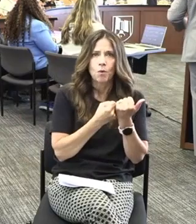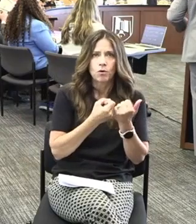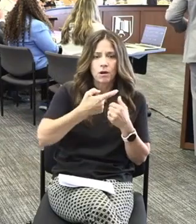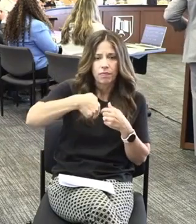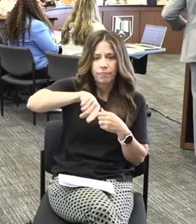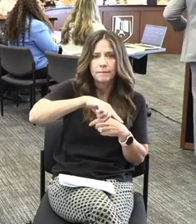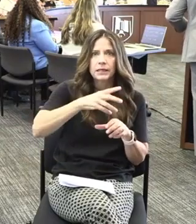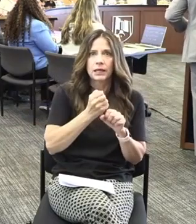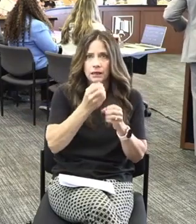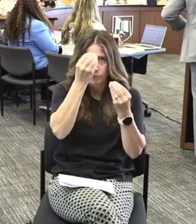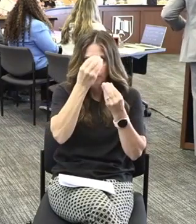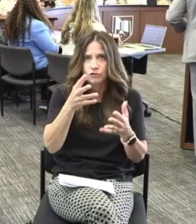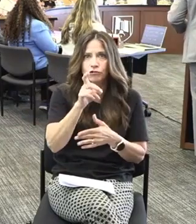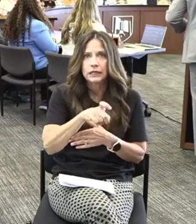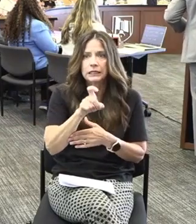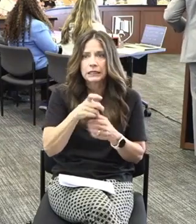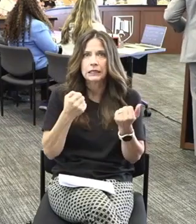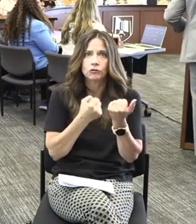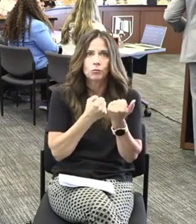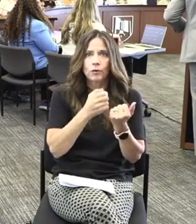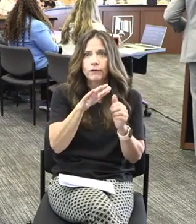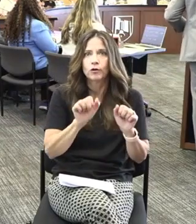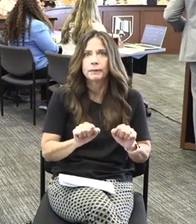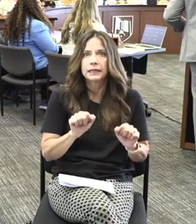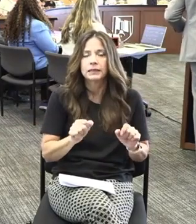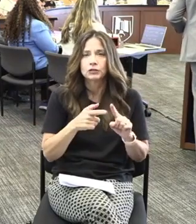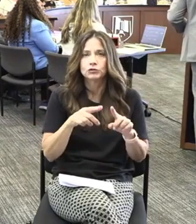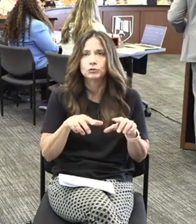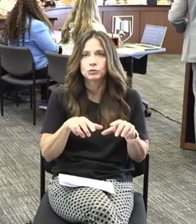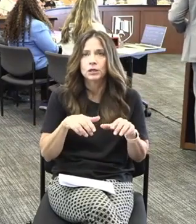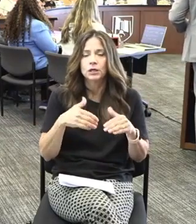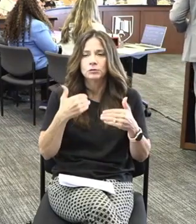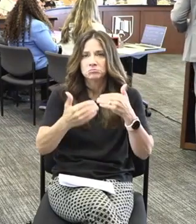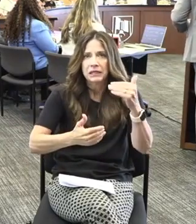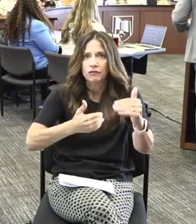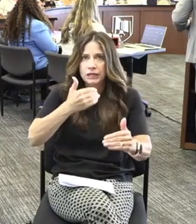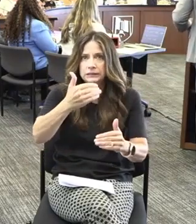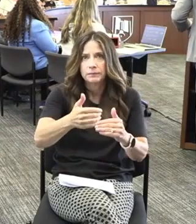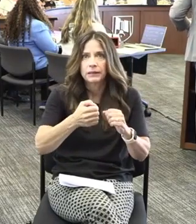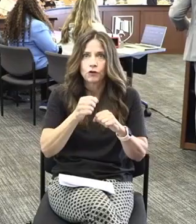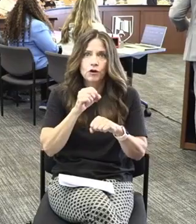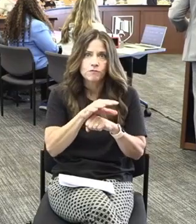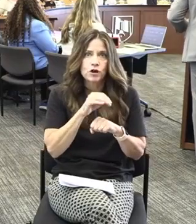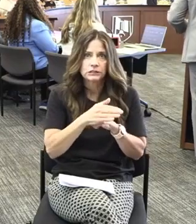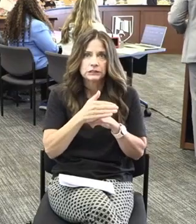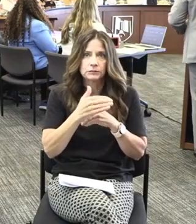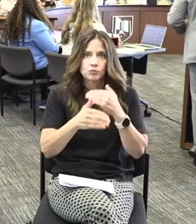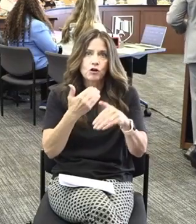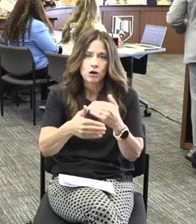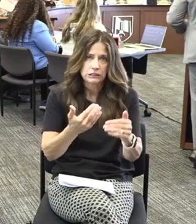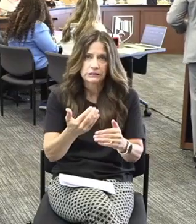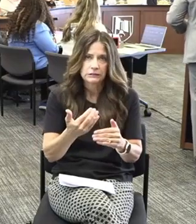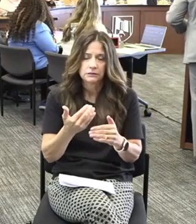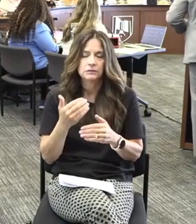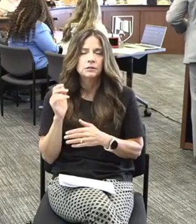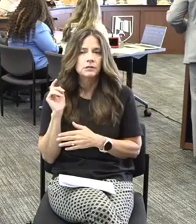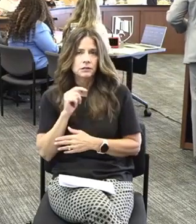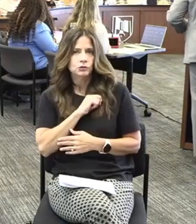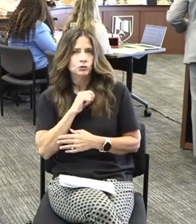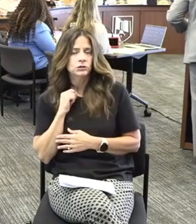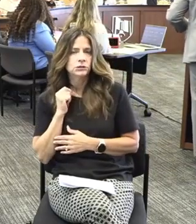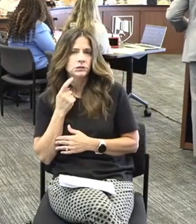the information that they need and supporting their ability to take the next steps in their advising progress. And that would be in a